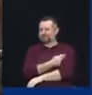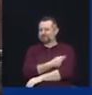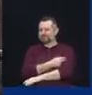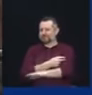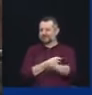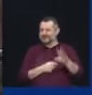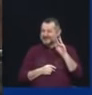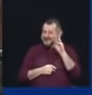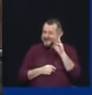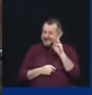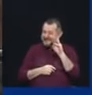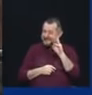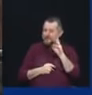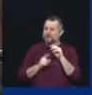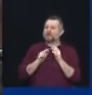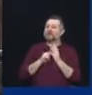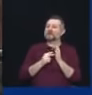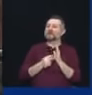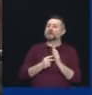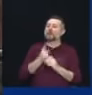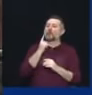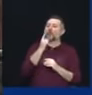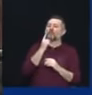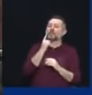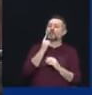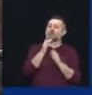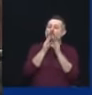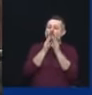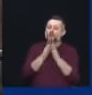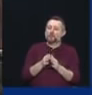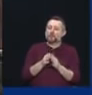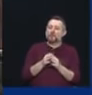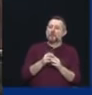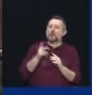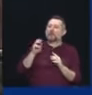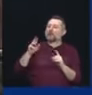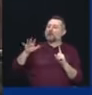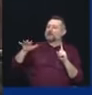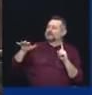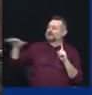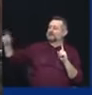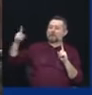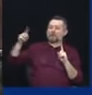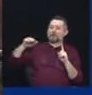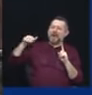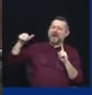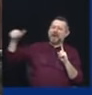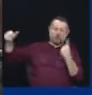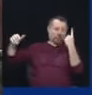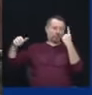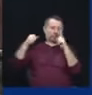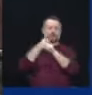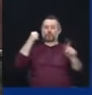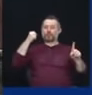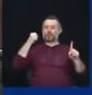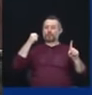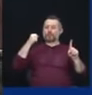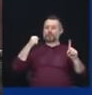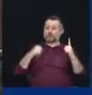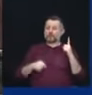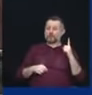it's roughly one person per million. They, all six happen to be